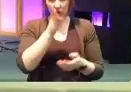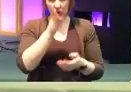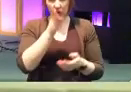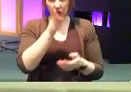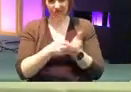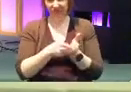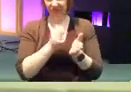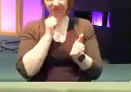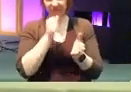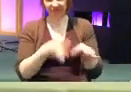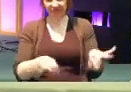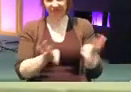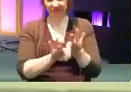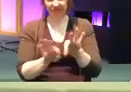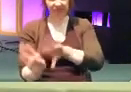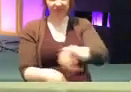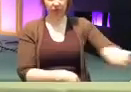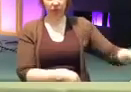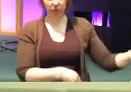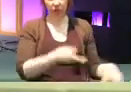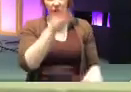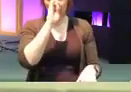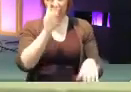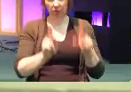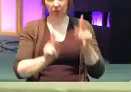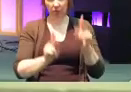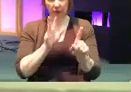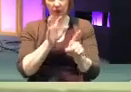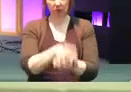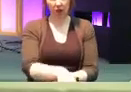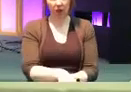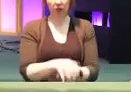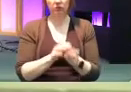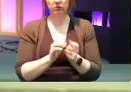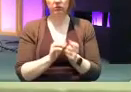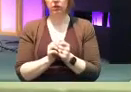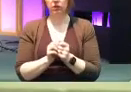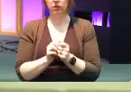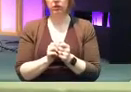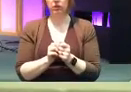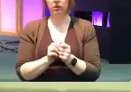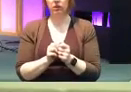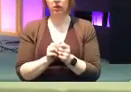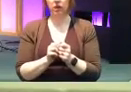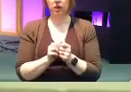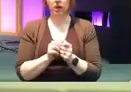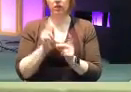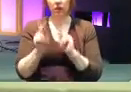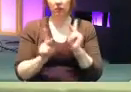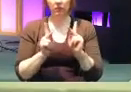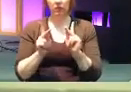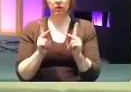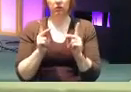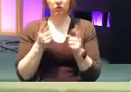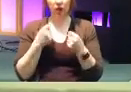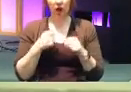non-essential. God's people have been attacked by a wave of intimidation and fear because